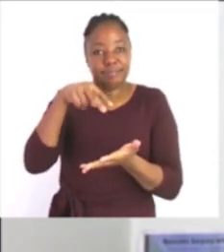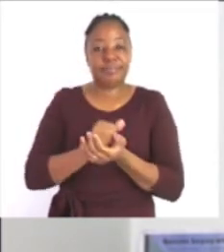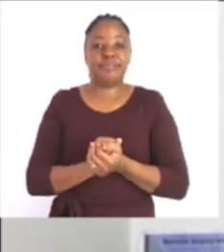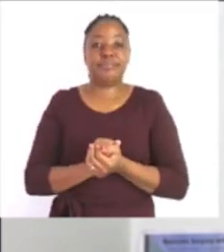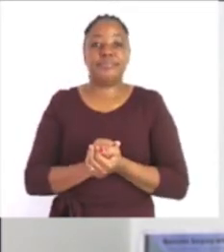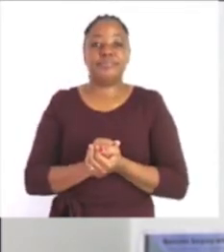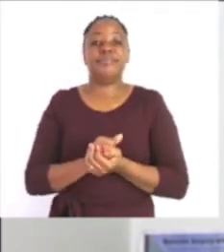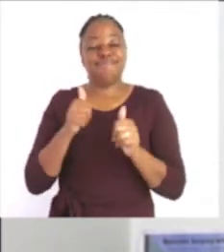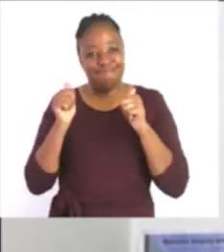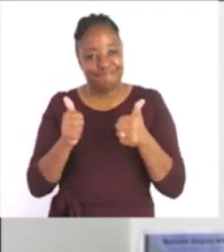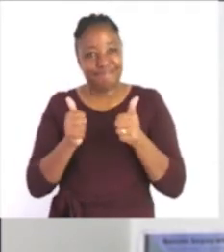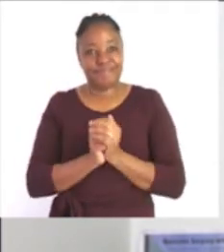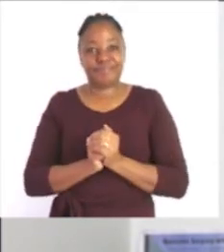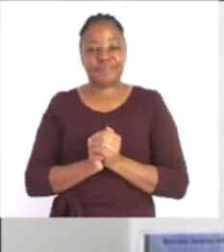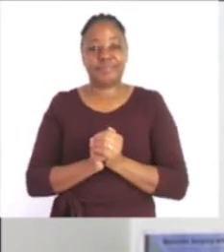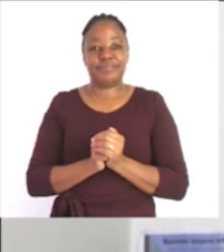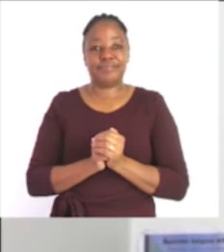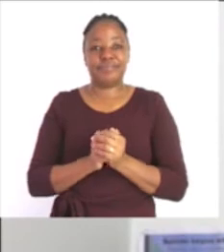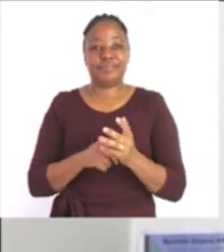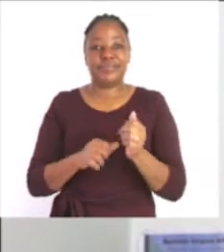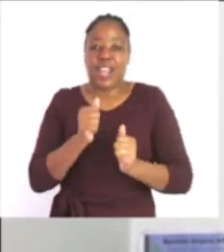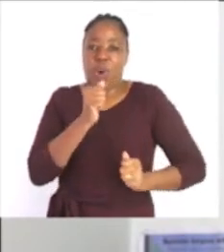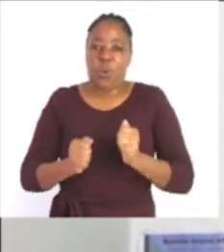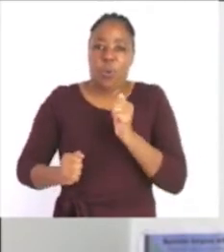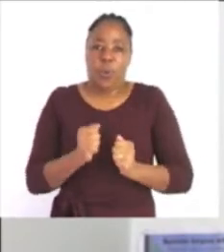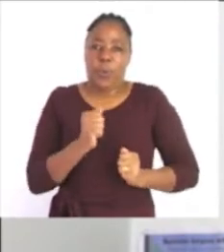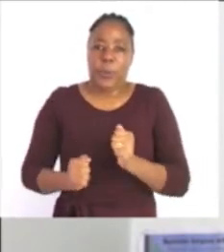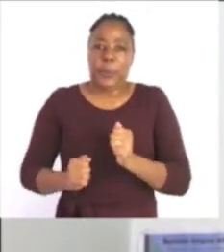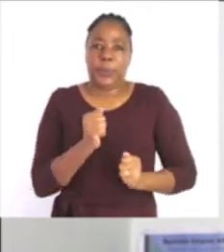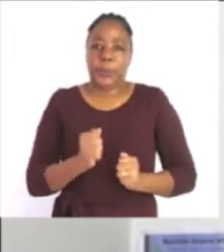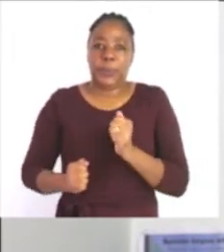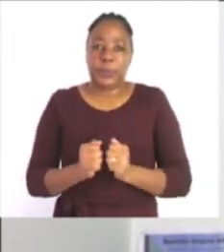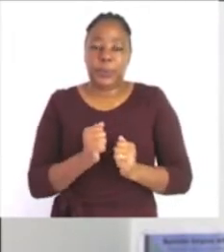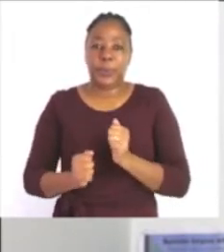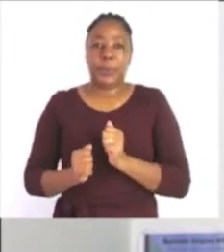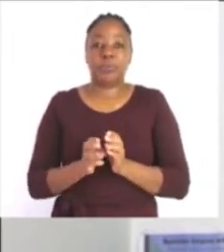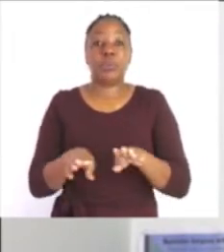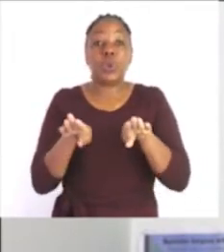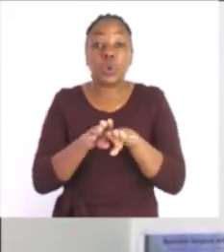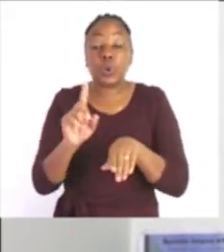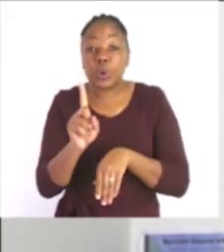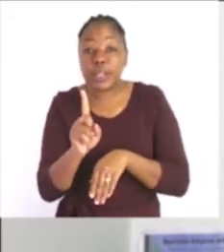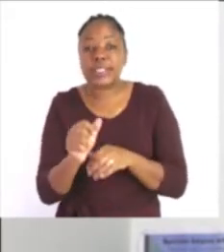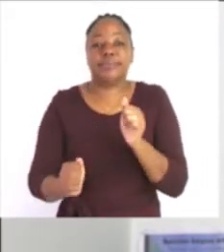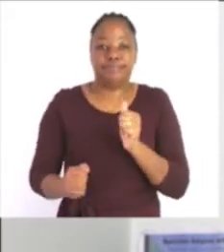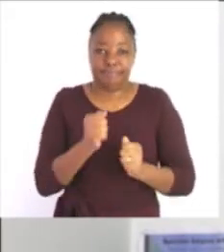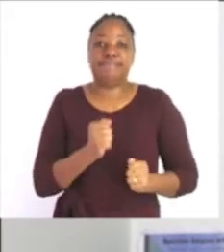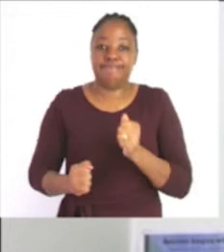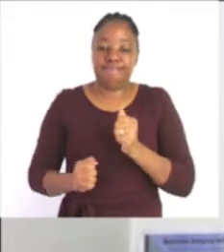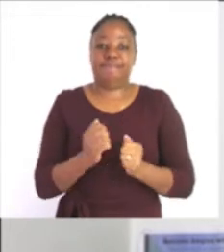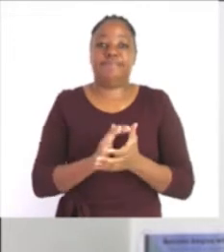Well done. The next action is run. Run like a cheetah is chasing you. Well